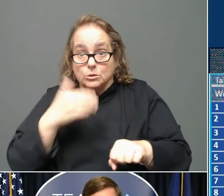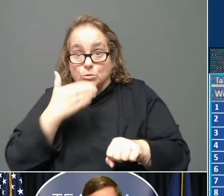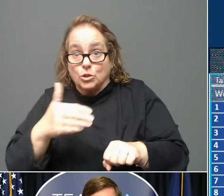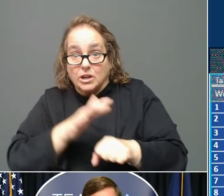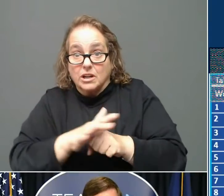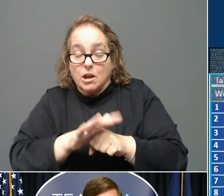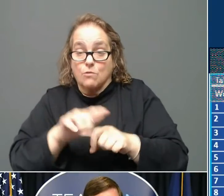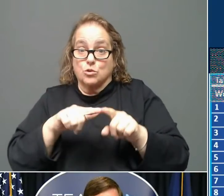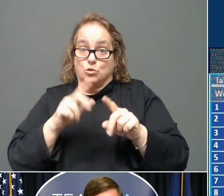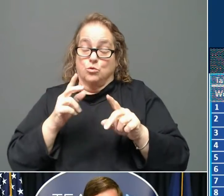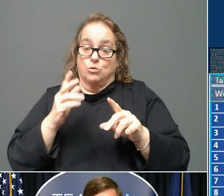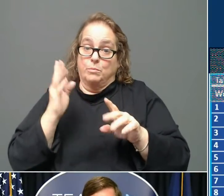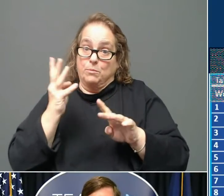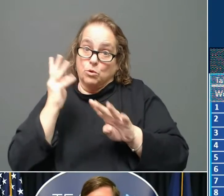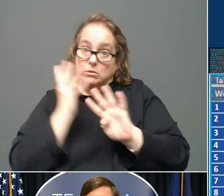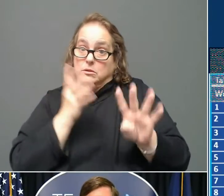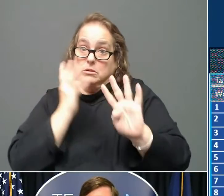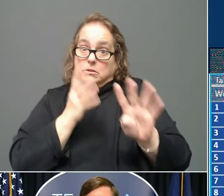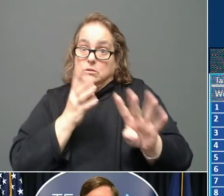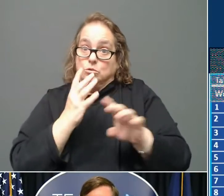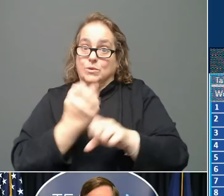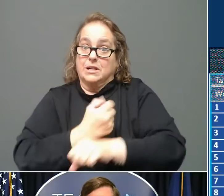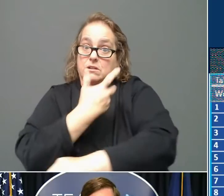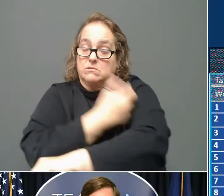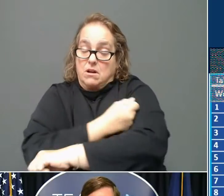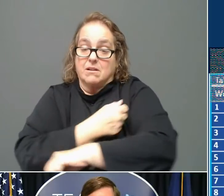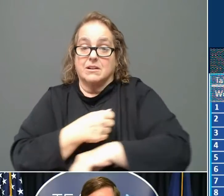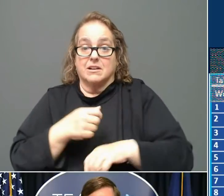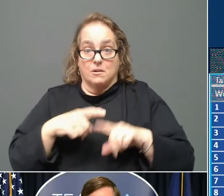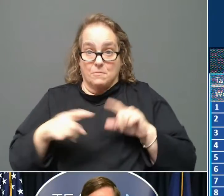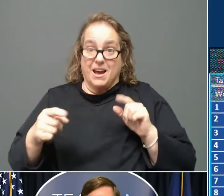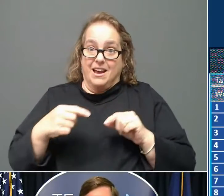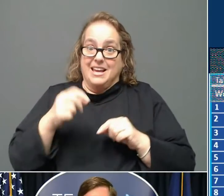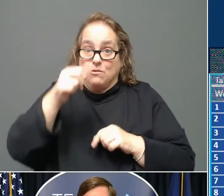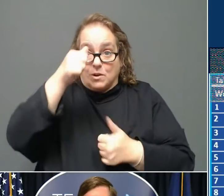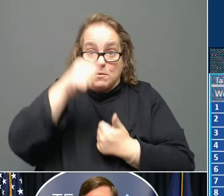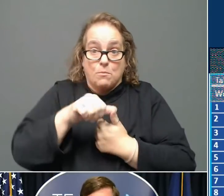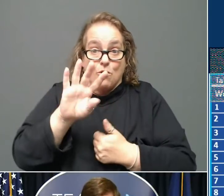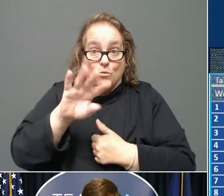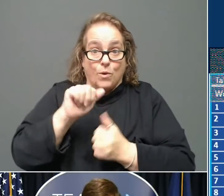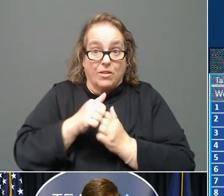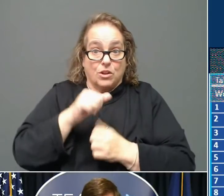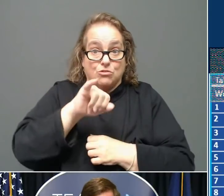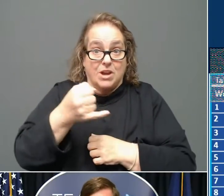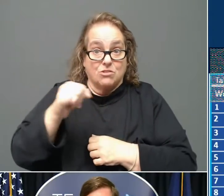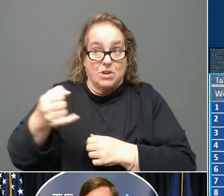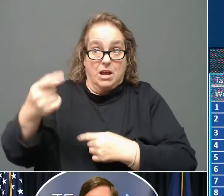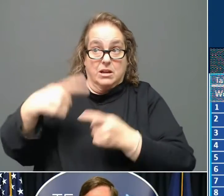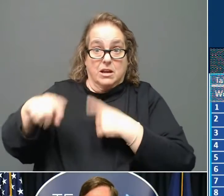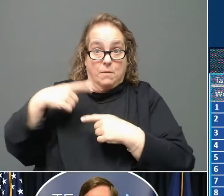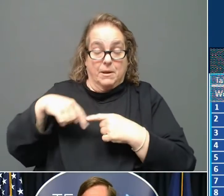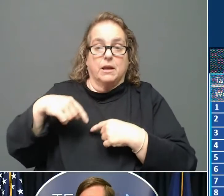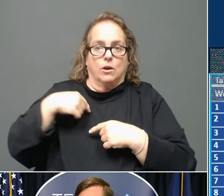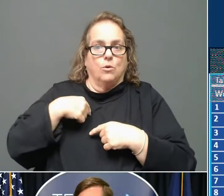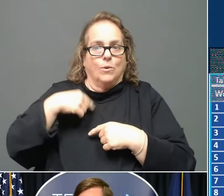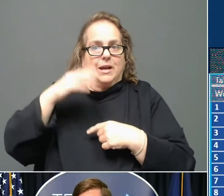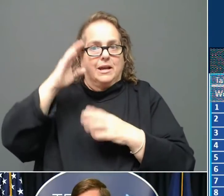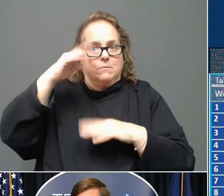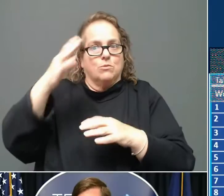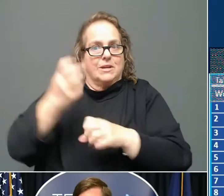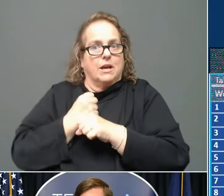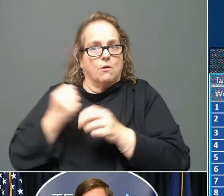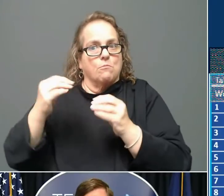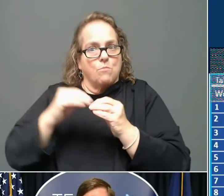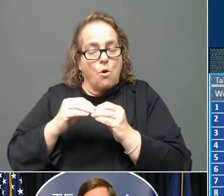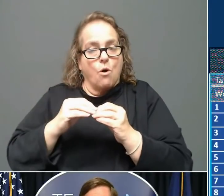this next week, even with J&J coming, because of the weather delays. And so we're not only going to set